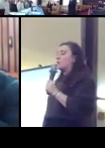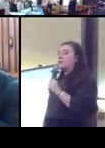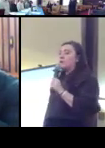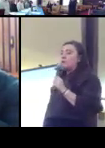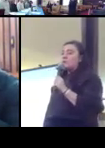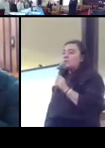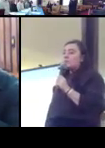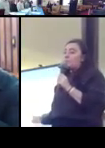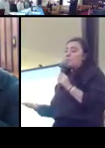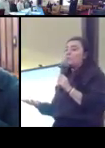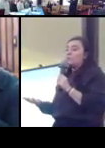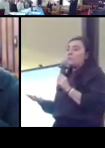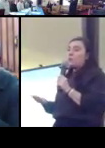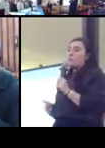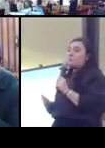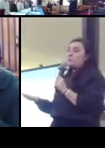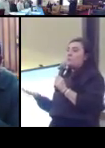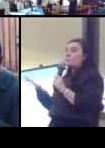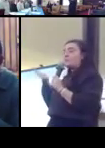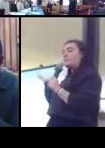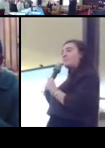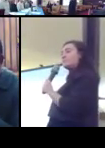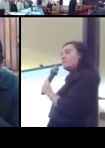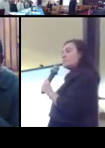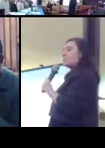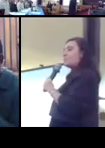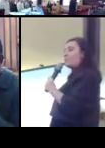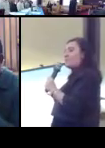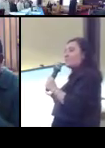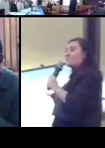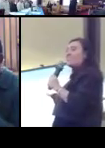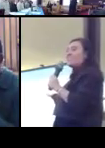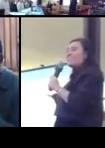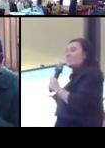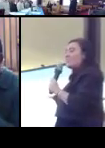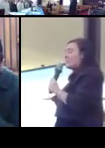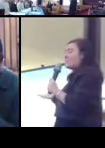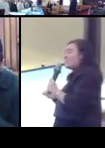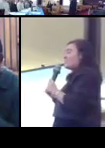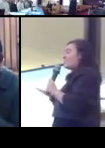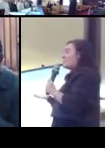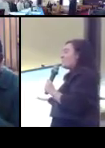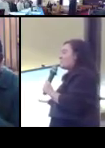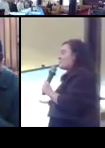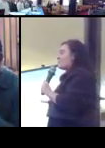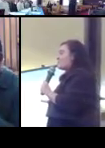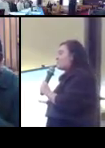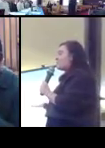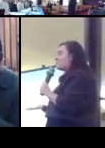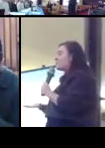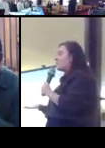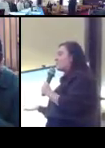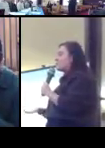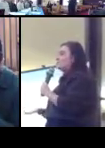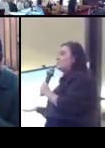coordinating the ongoing and or future development. There's a list here of all of those, and it's not an exhaustive